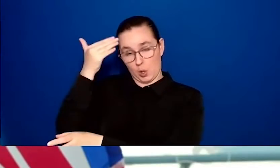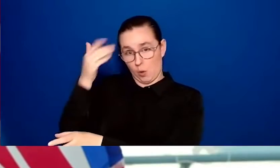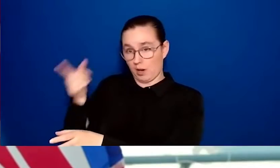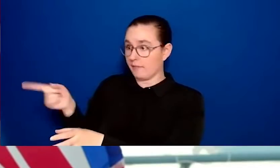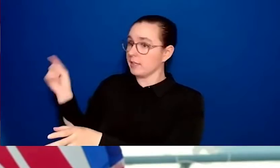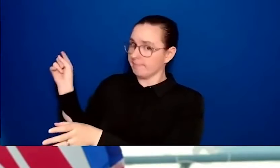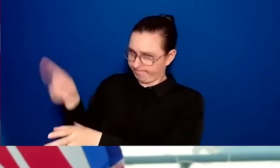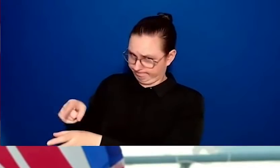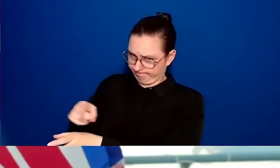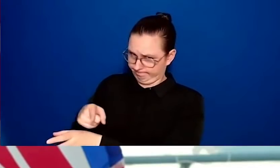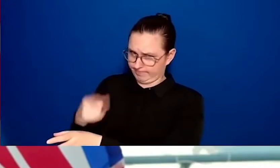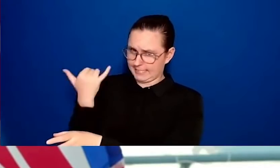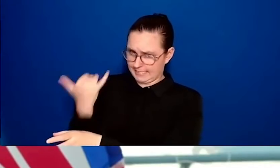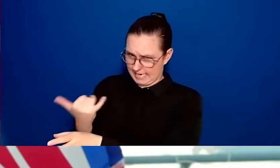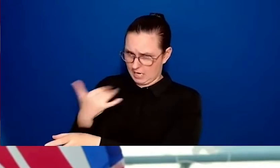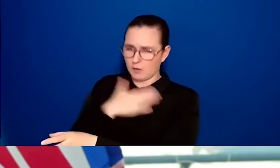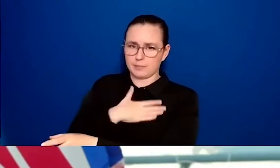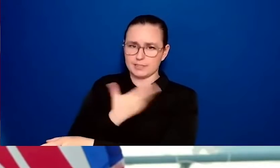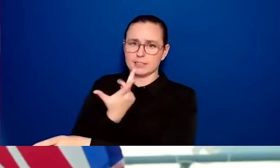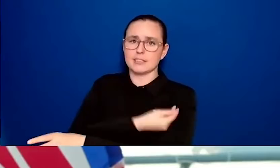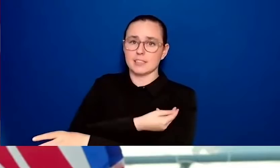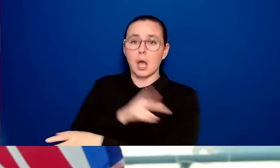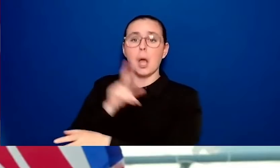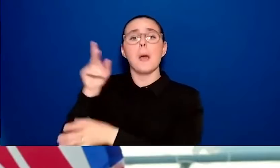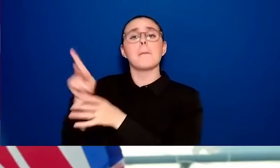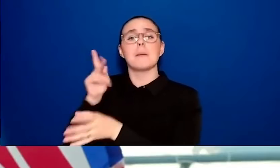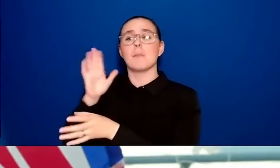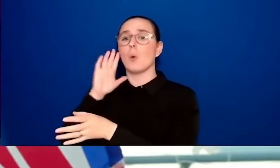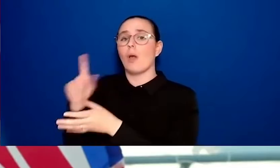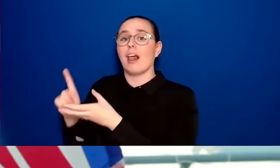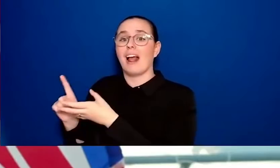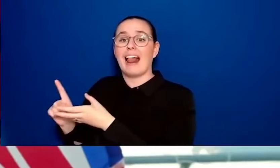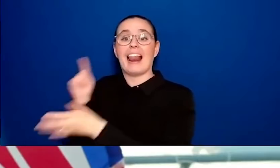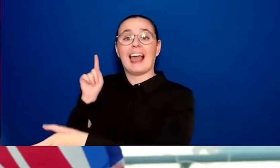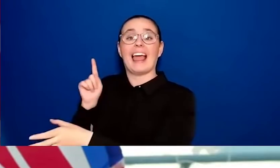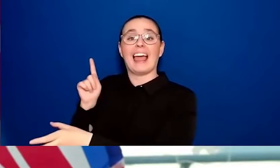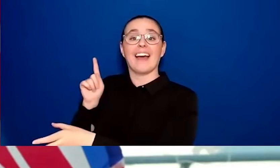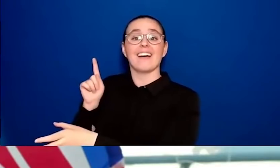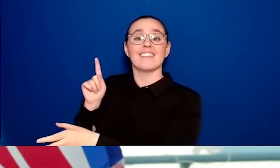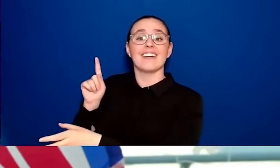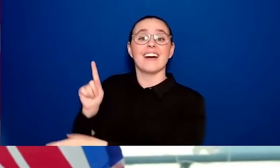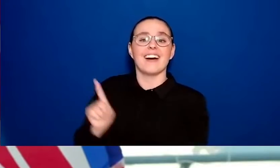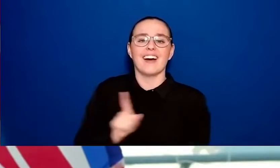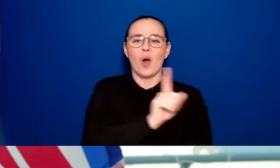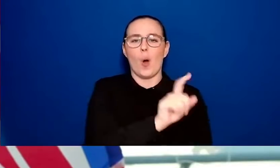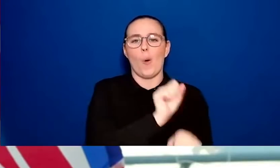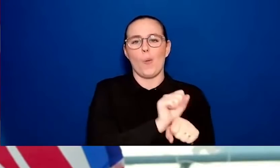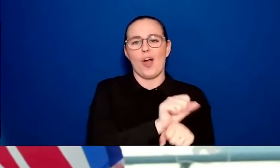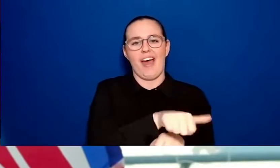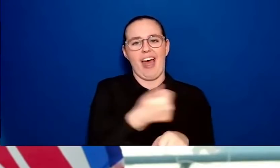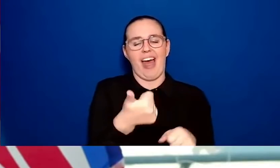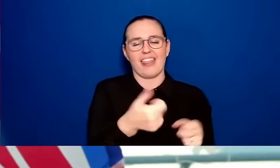they would not necessarily need to be immunized, and I wanted to make it very clear that that's